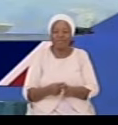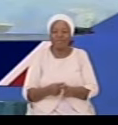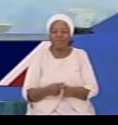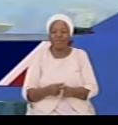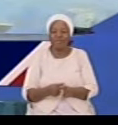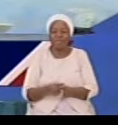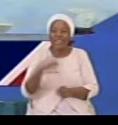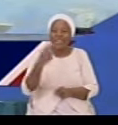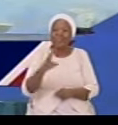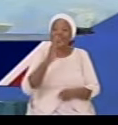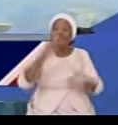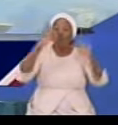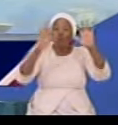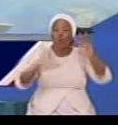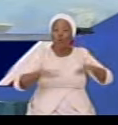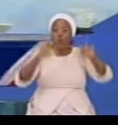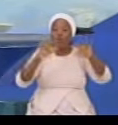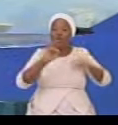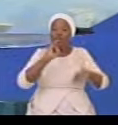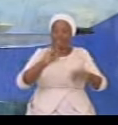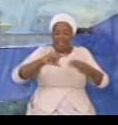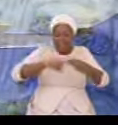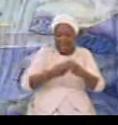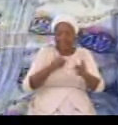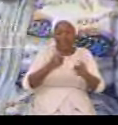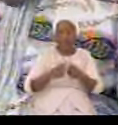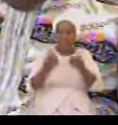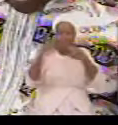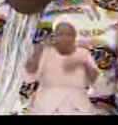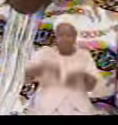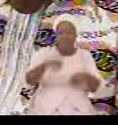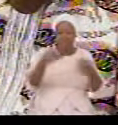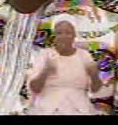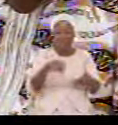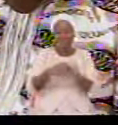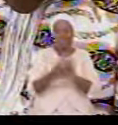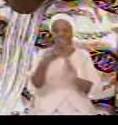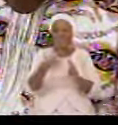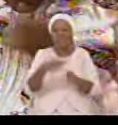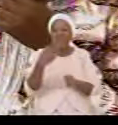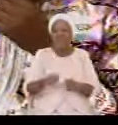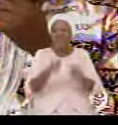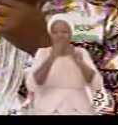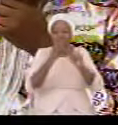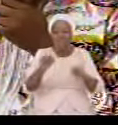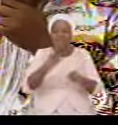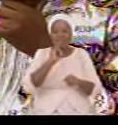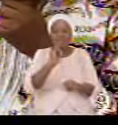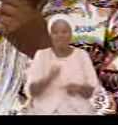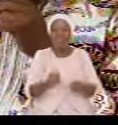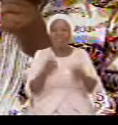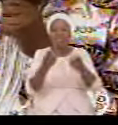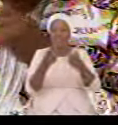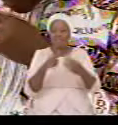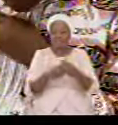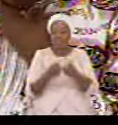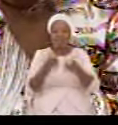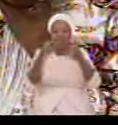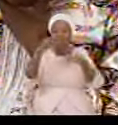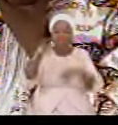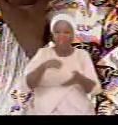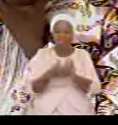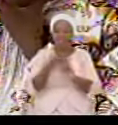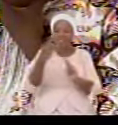The rain is beginning to fall. The blessings are beginning to come down.